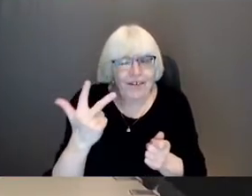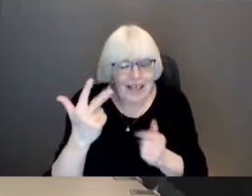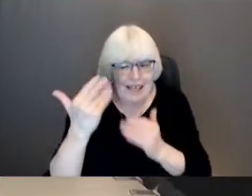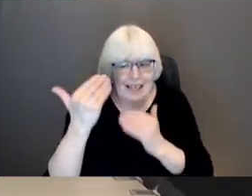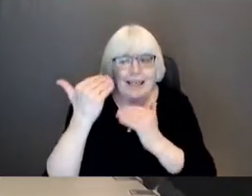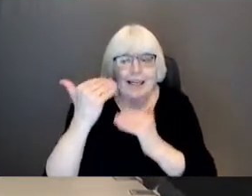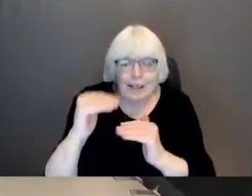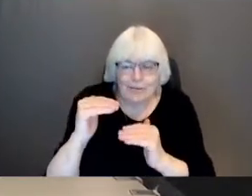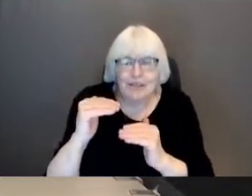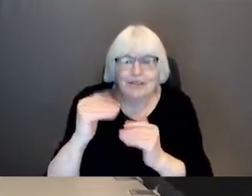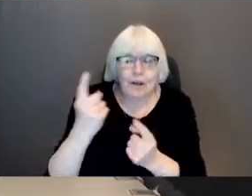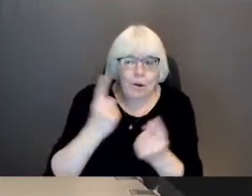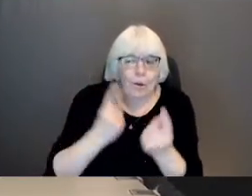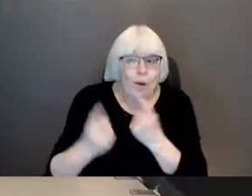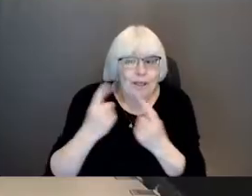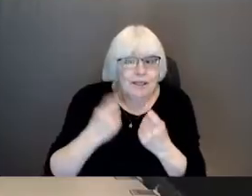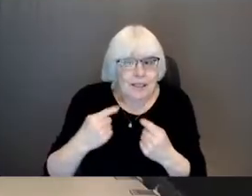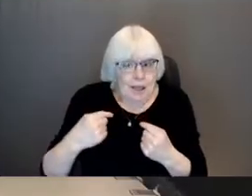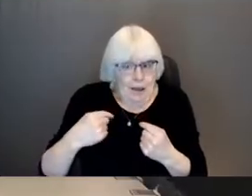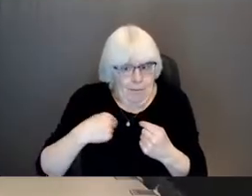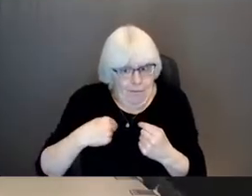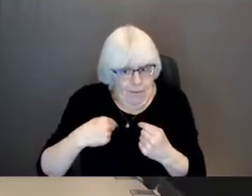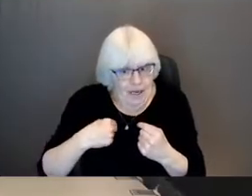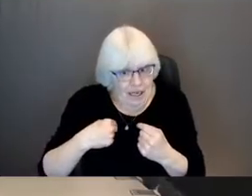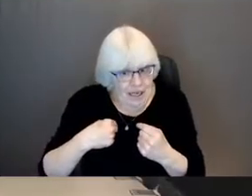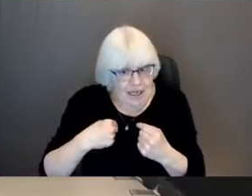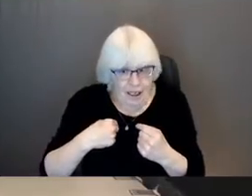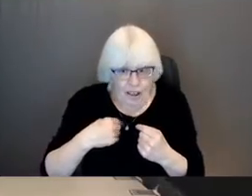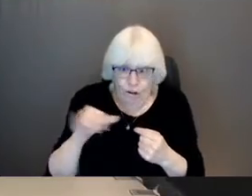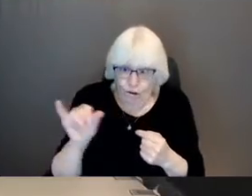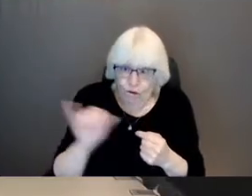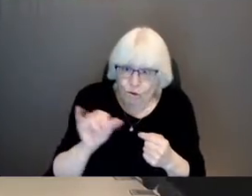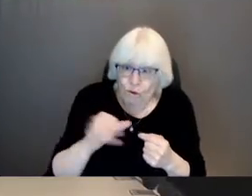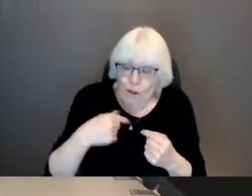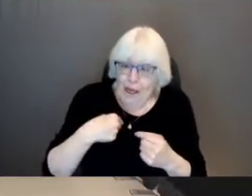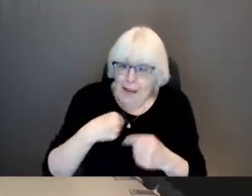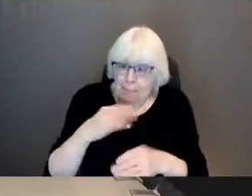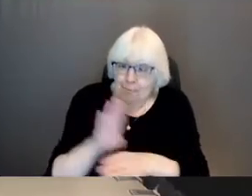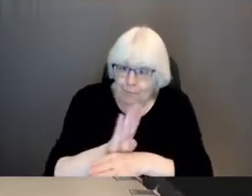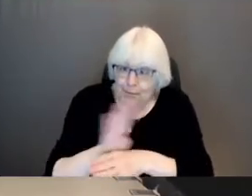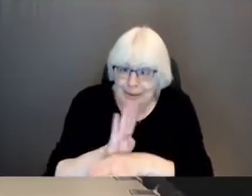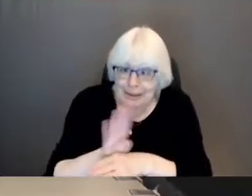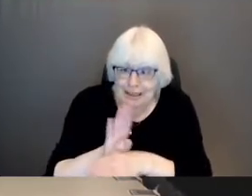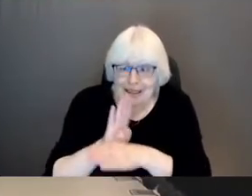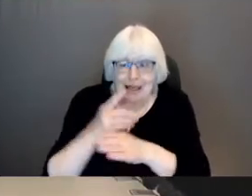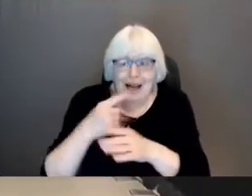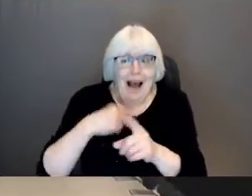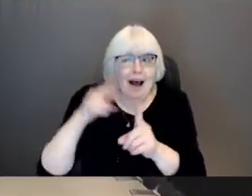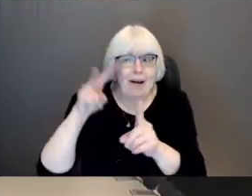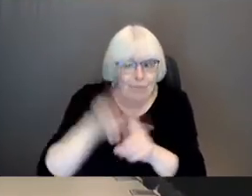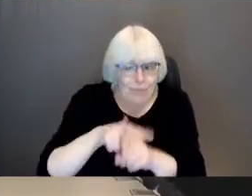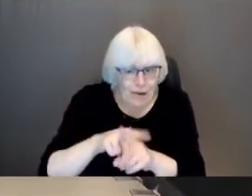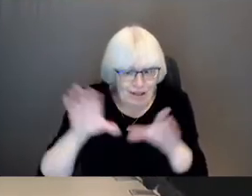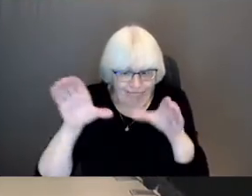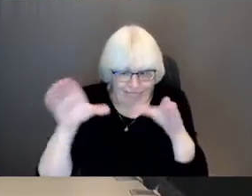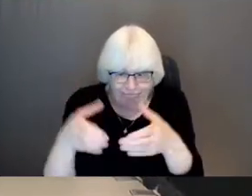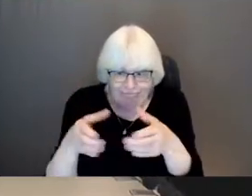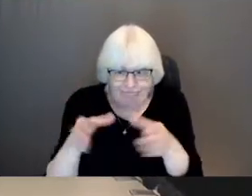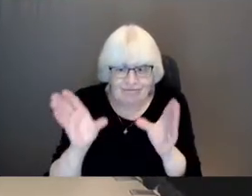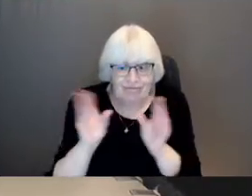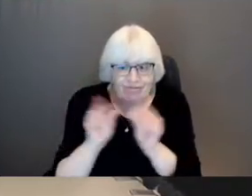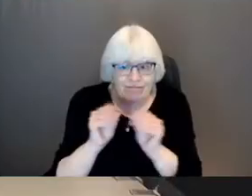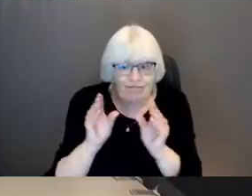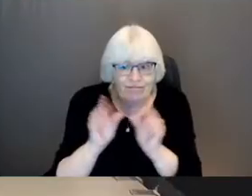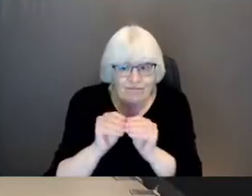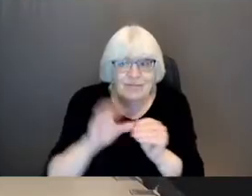course. But if we could just begin with Alison, and maybe if we can to limit it to 3 questions each today, that would